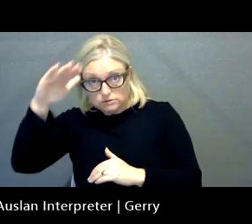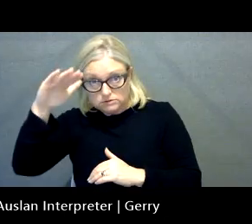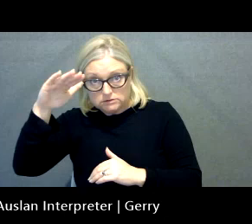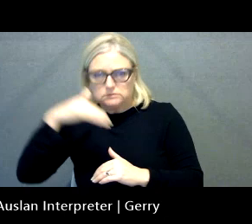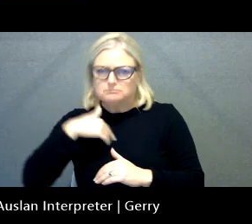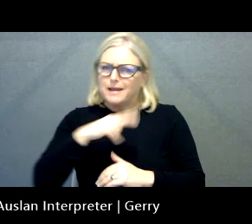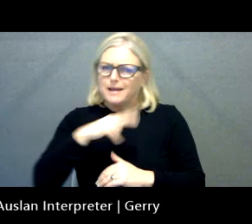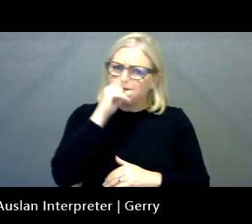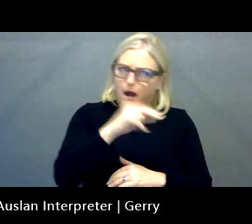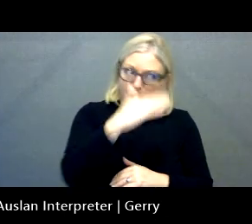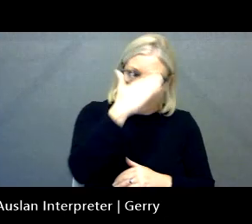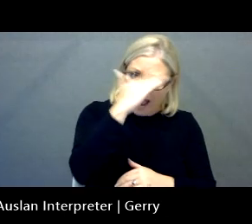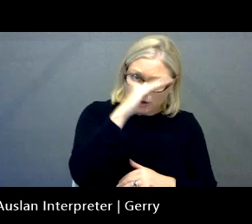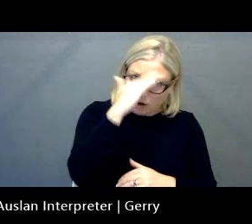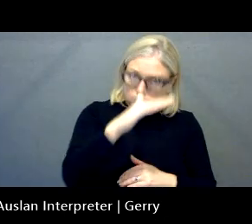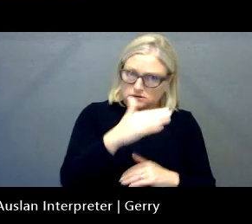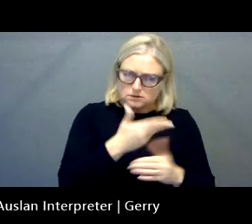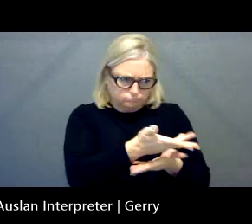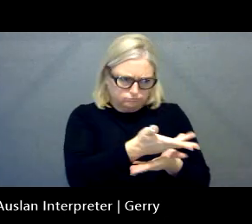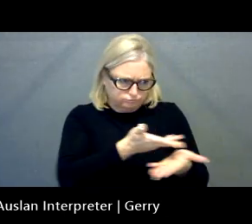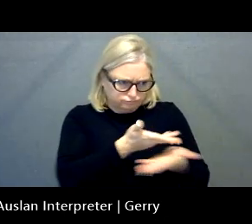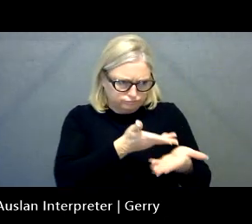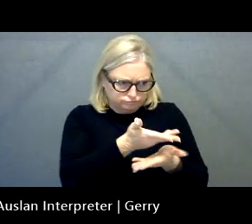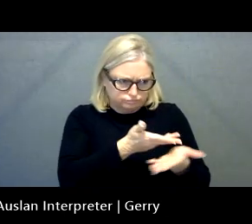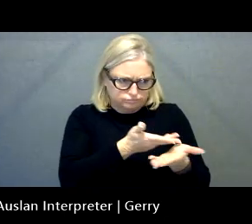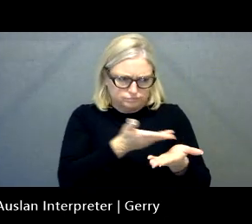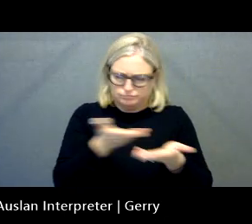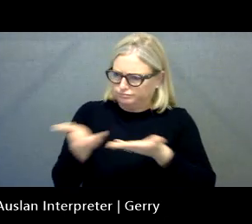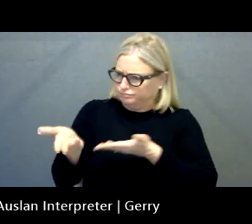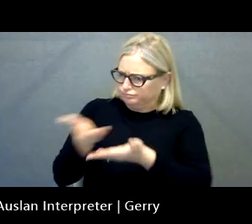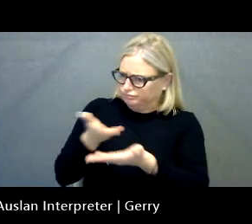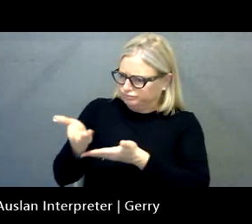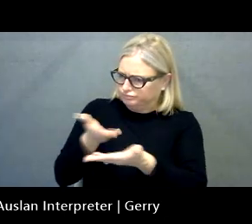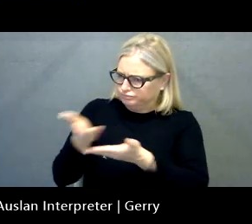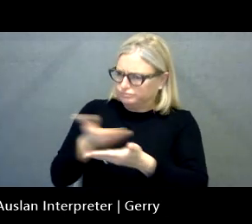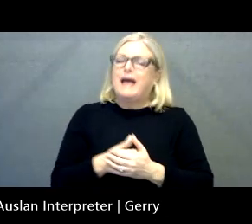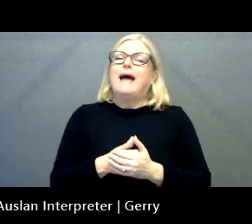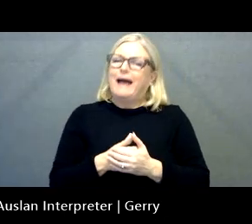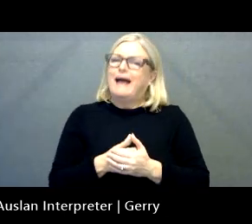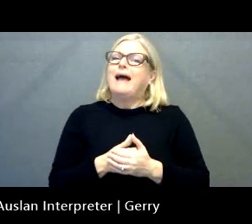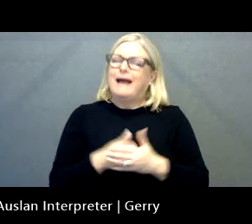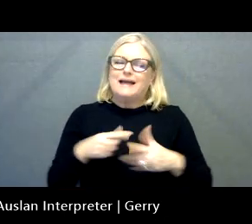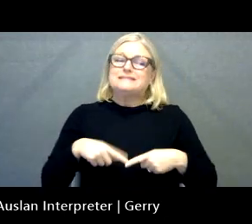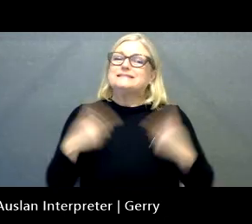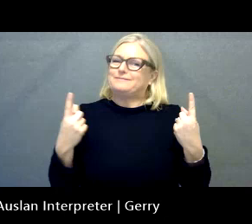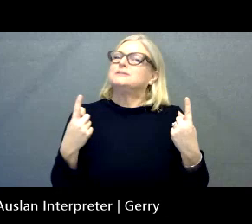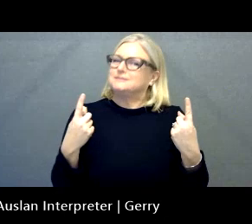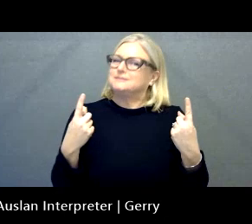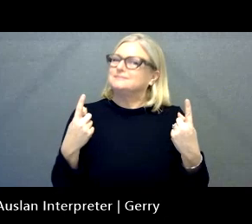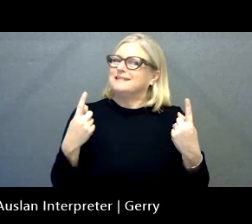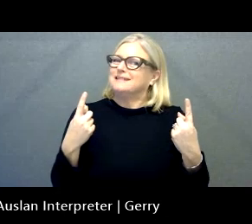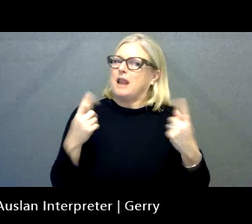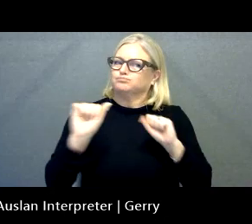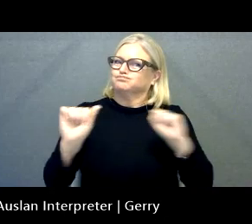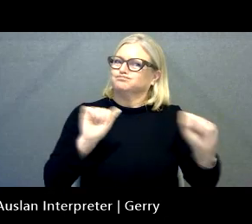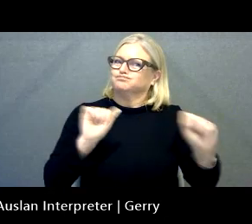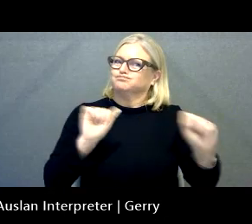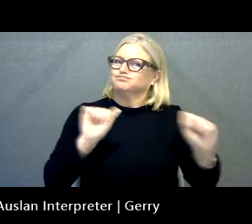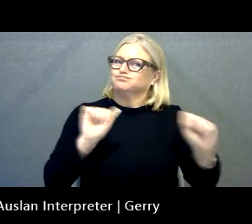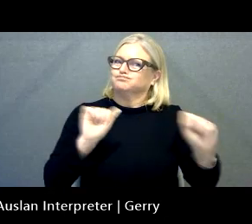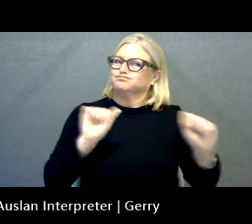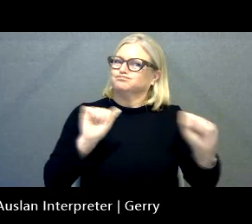different life areas that people had more of an investment in at different life stages and